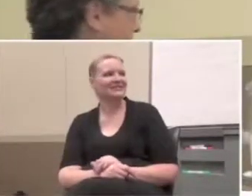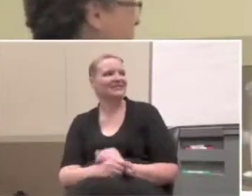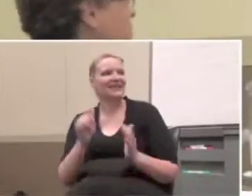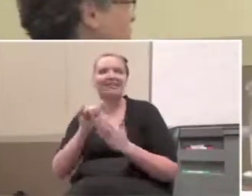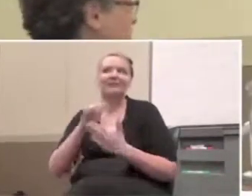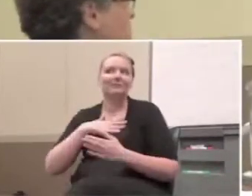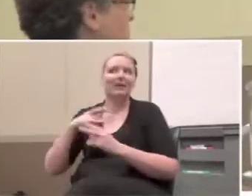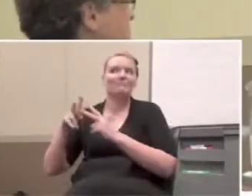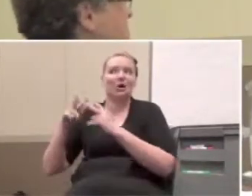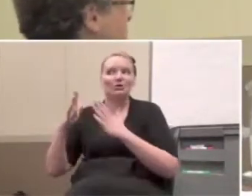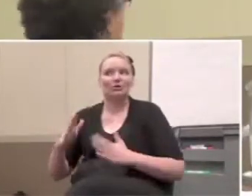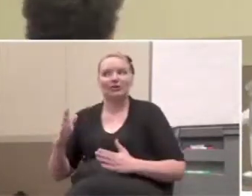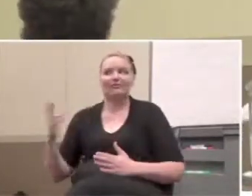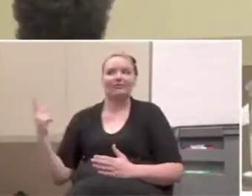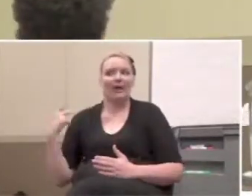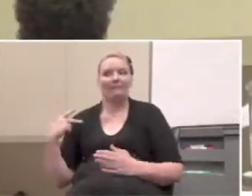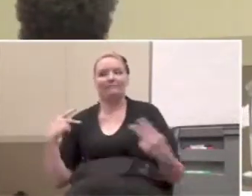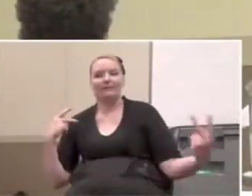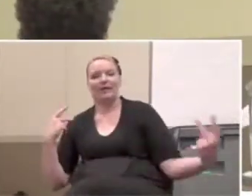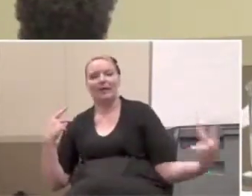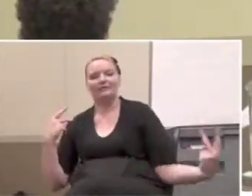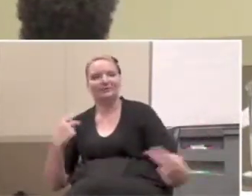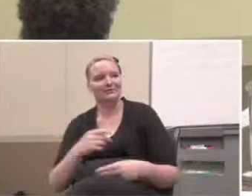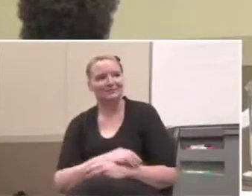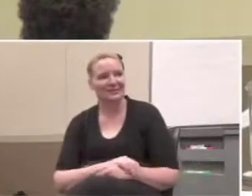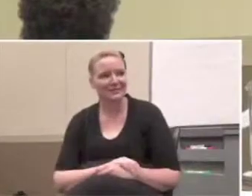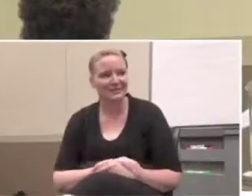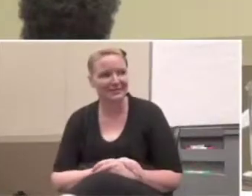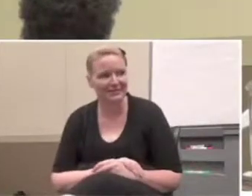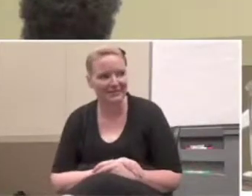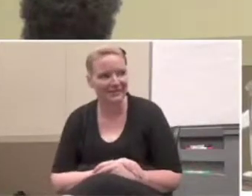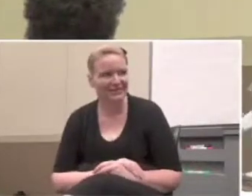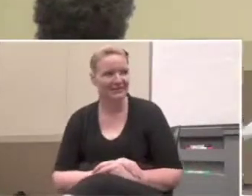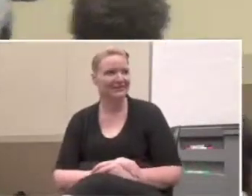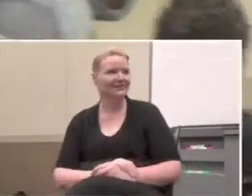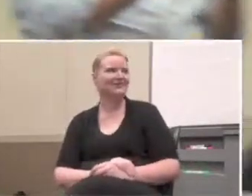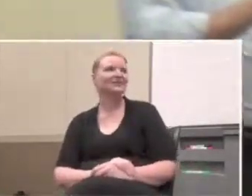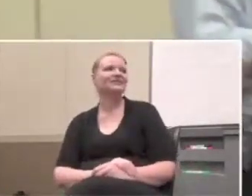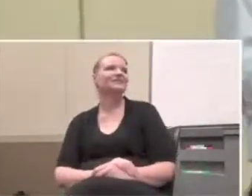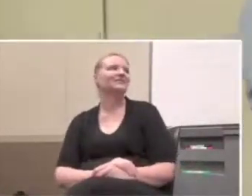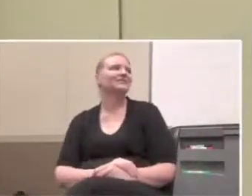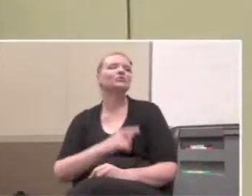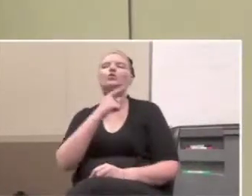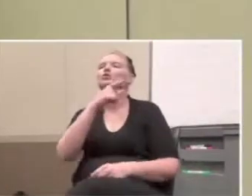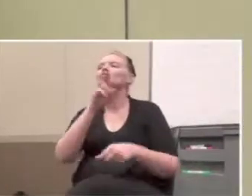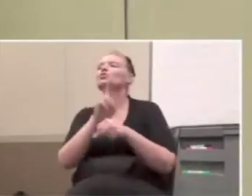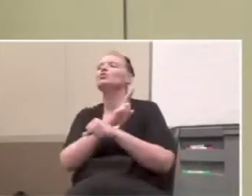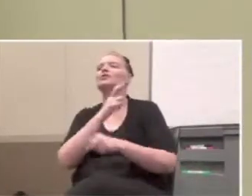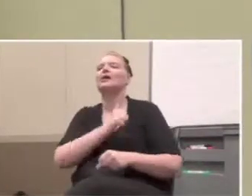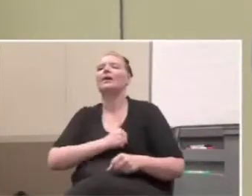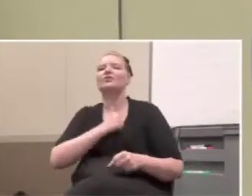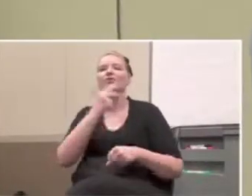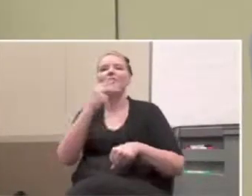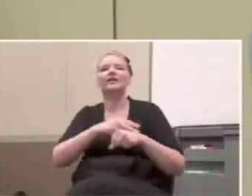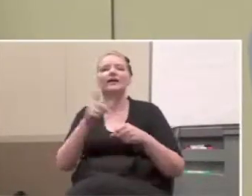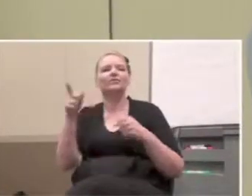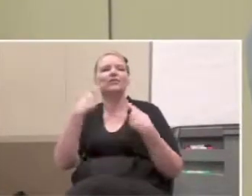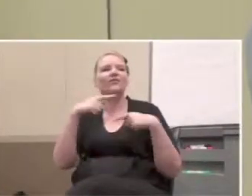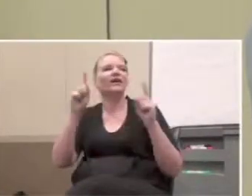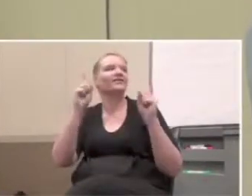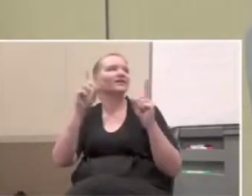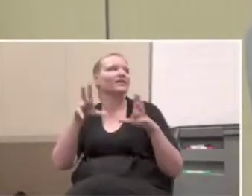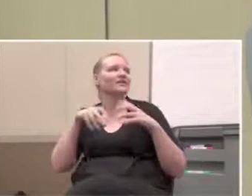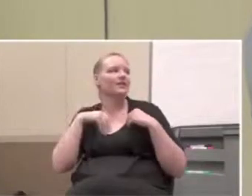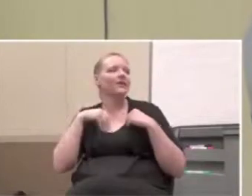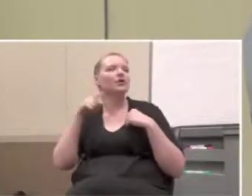right. Them and us. That's right. Thank you. Thank you. So you used the apology three times, and then she finally accepted it. You also looked